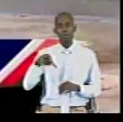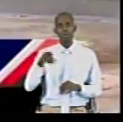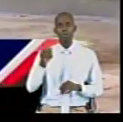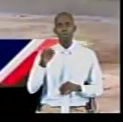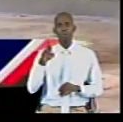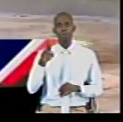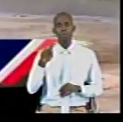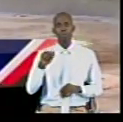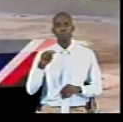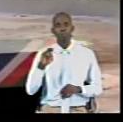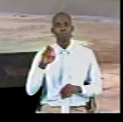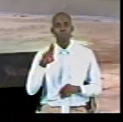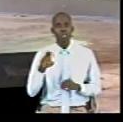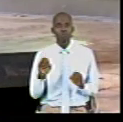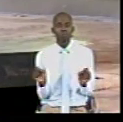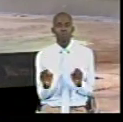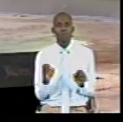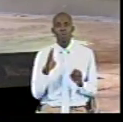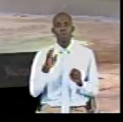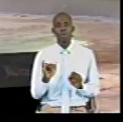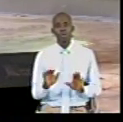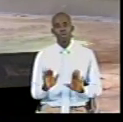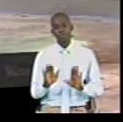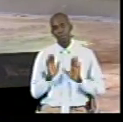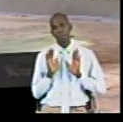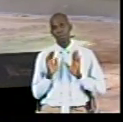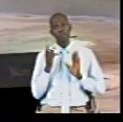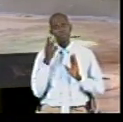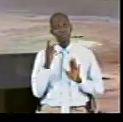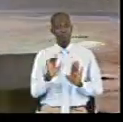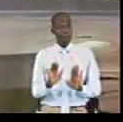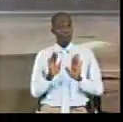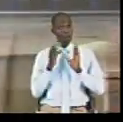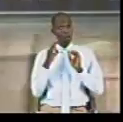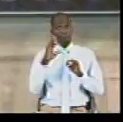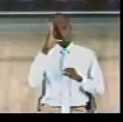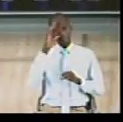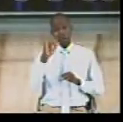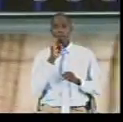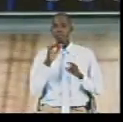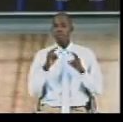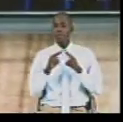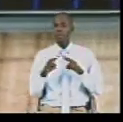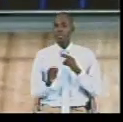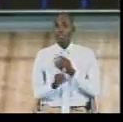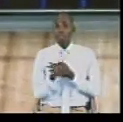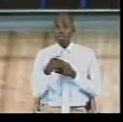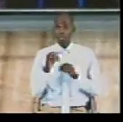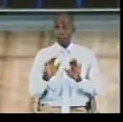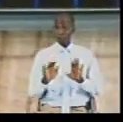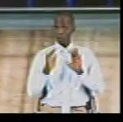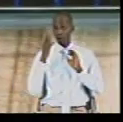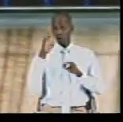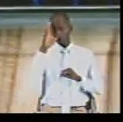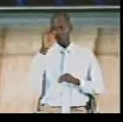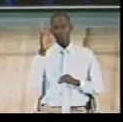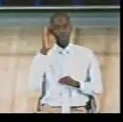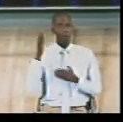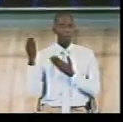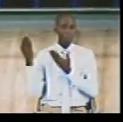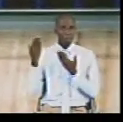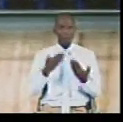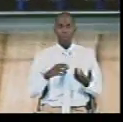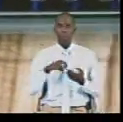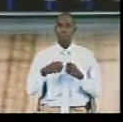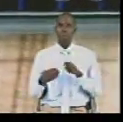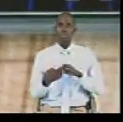of man is very, very dangerous. The fear of man will bring a snare. The fear